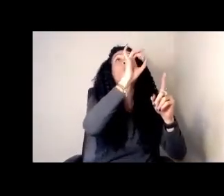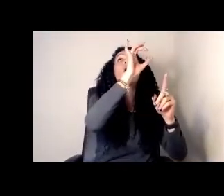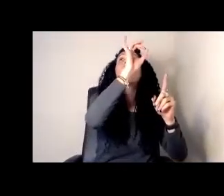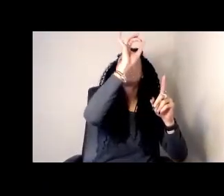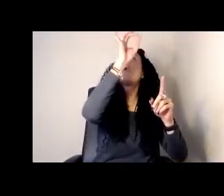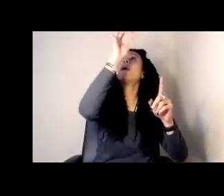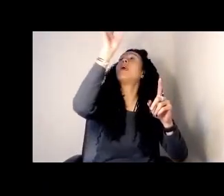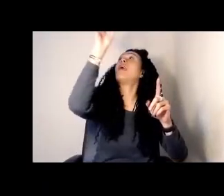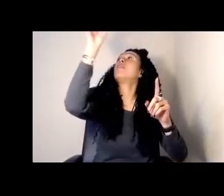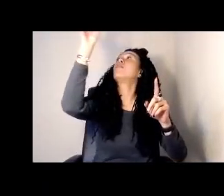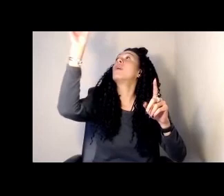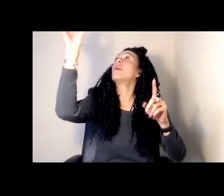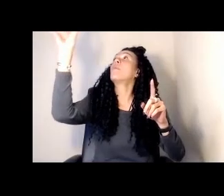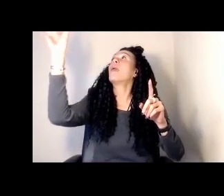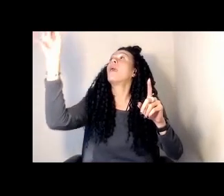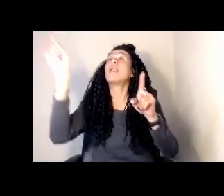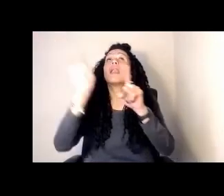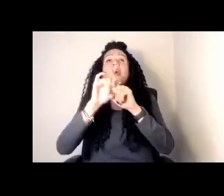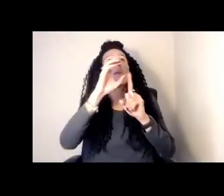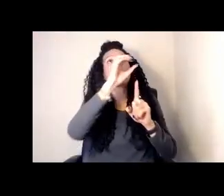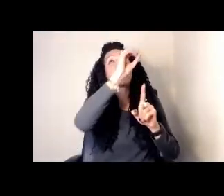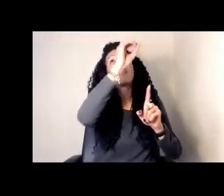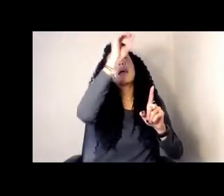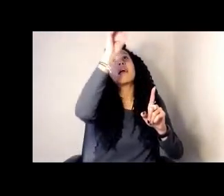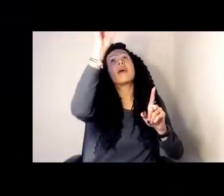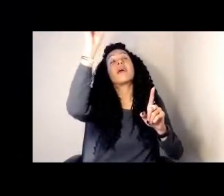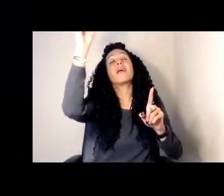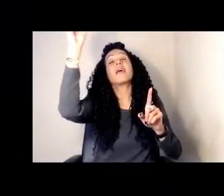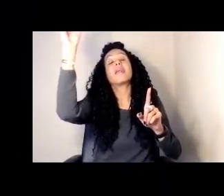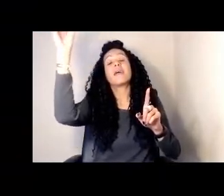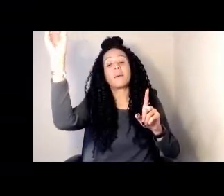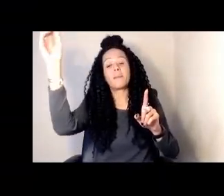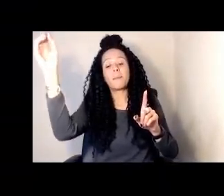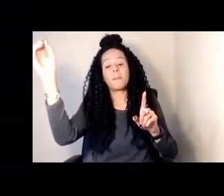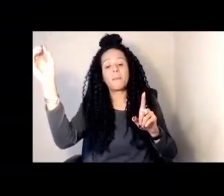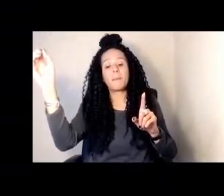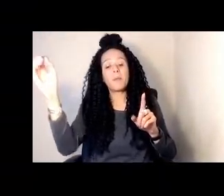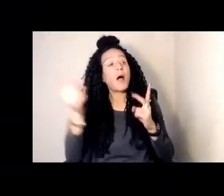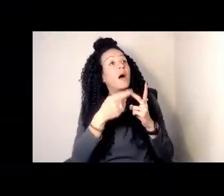Wandering planet.